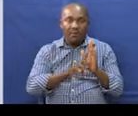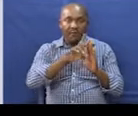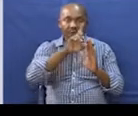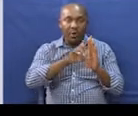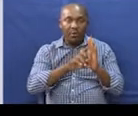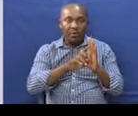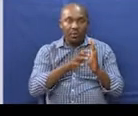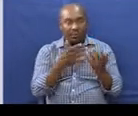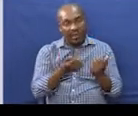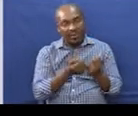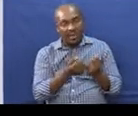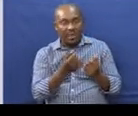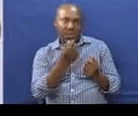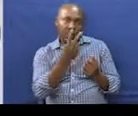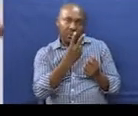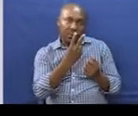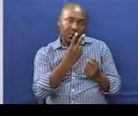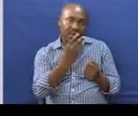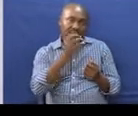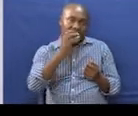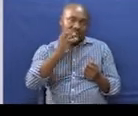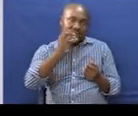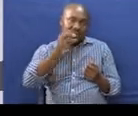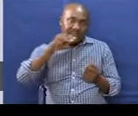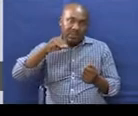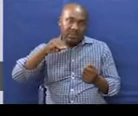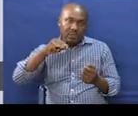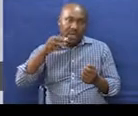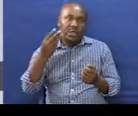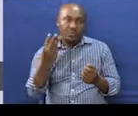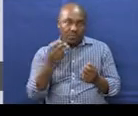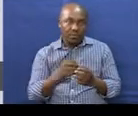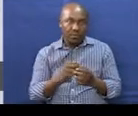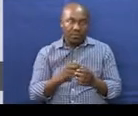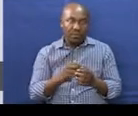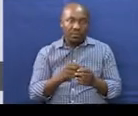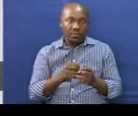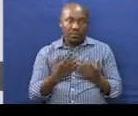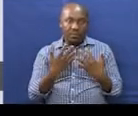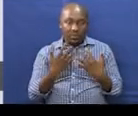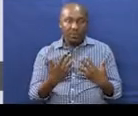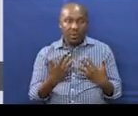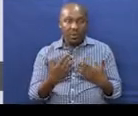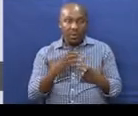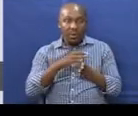cubed. It is recommended to use 2 centimeters